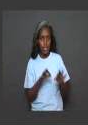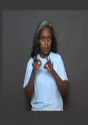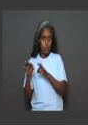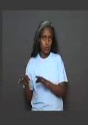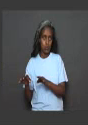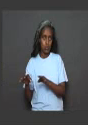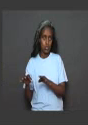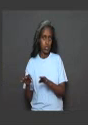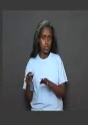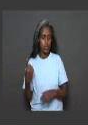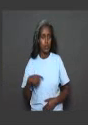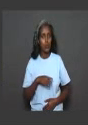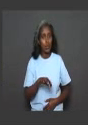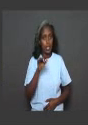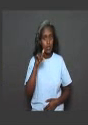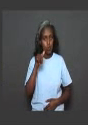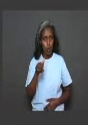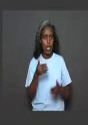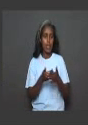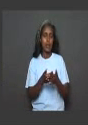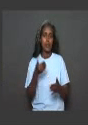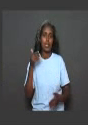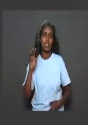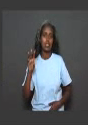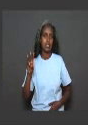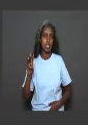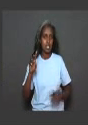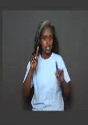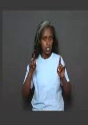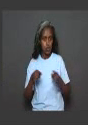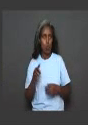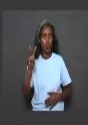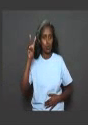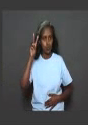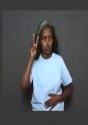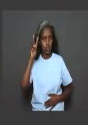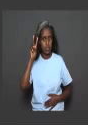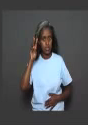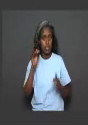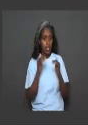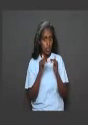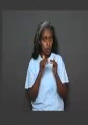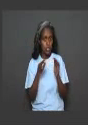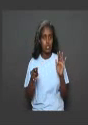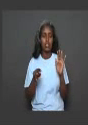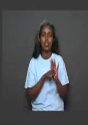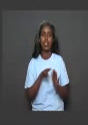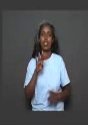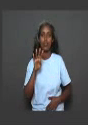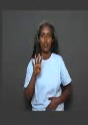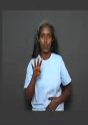substitution, we get y minus 6 the whole squared equals